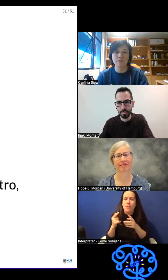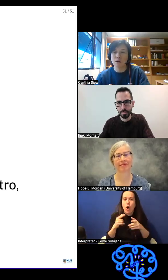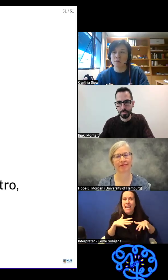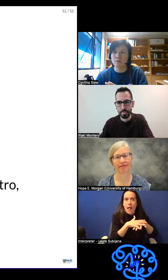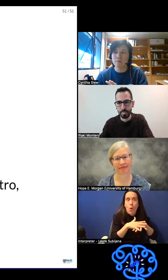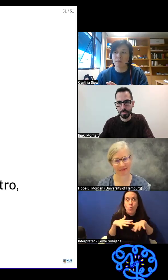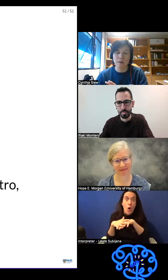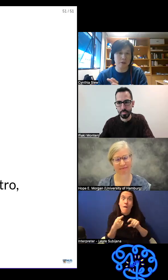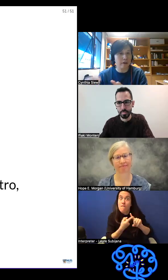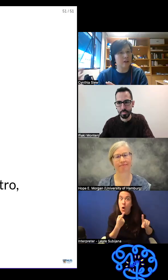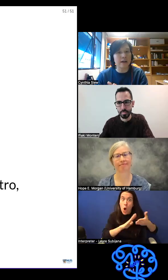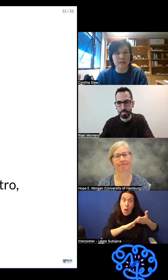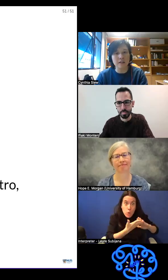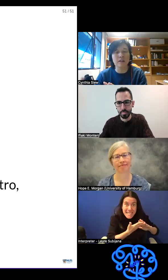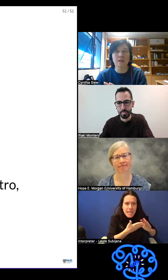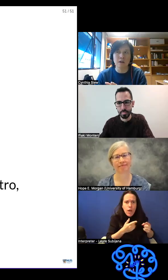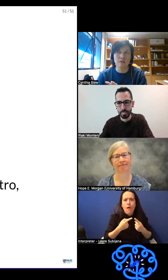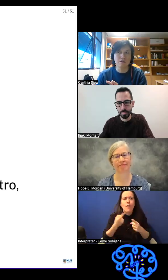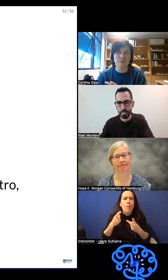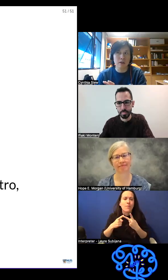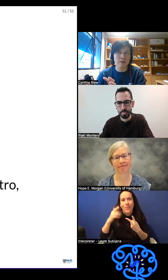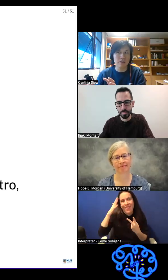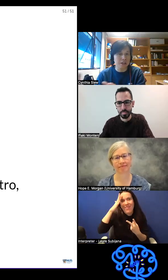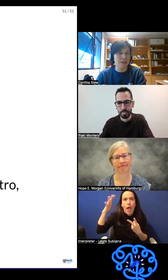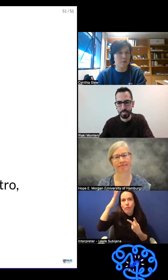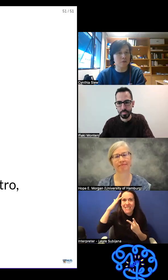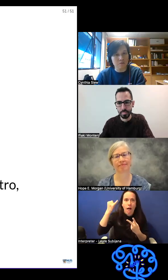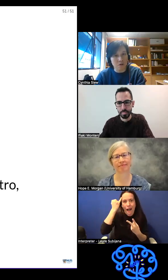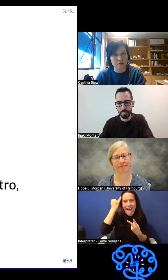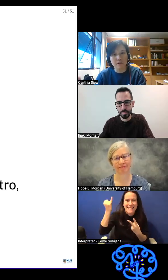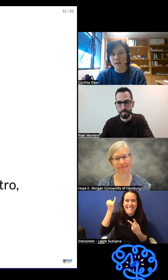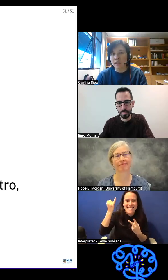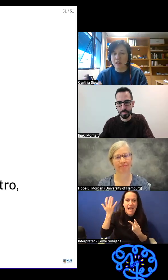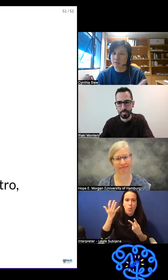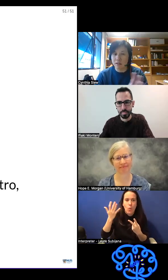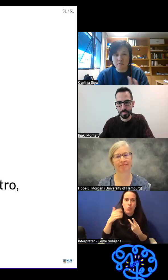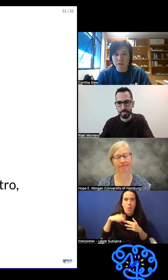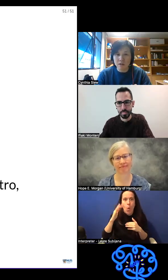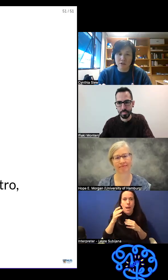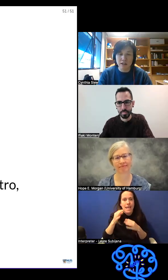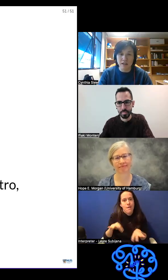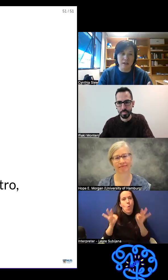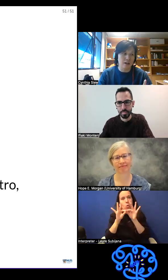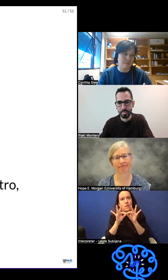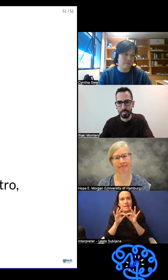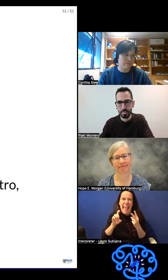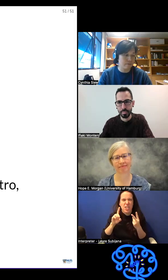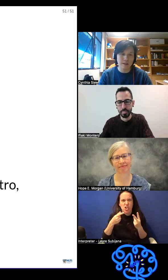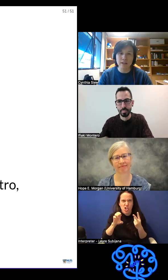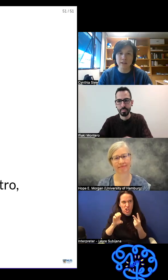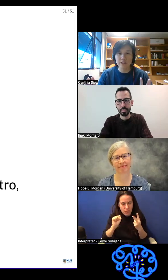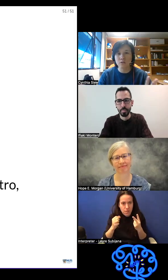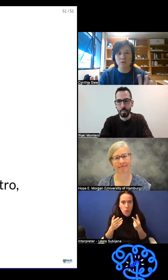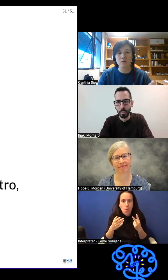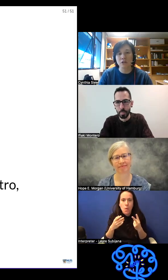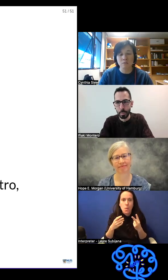coming from some theoretical idea about what edges are important to model? And not to say that they are, I